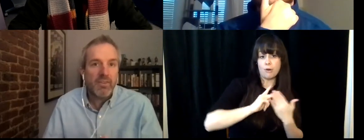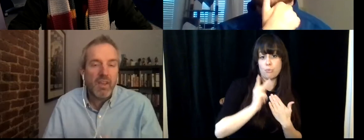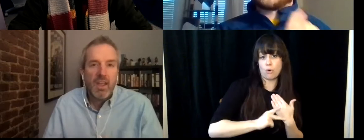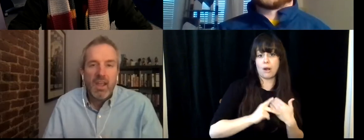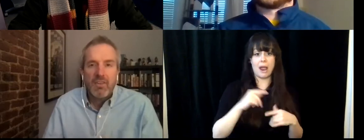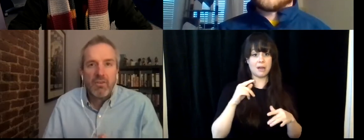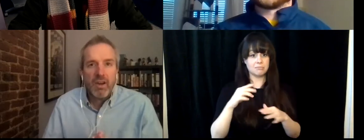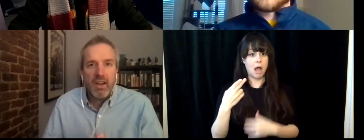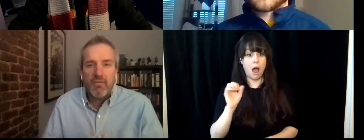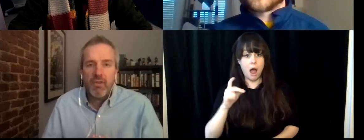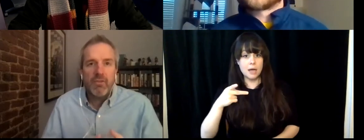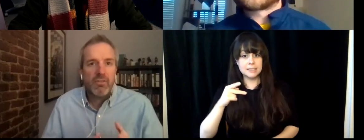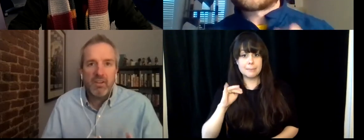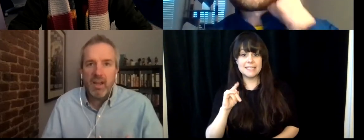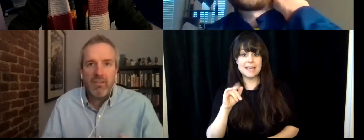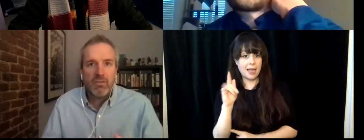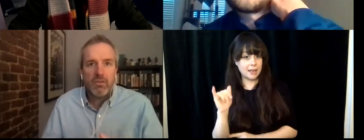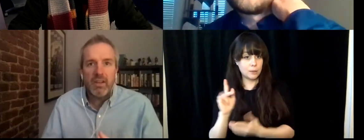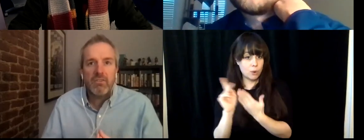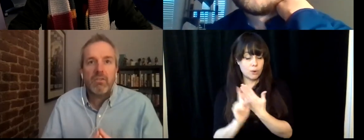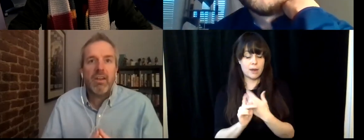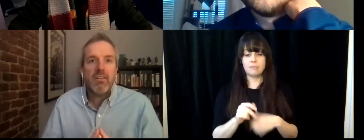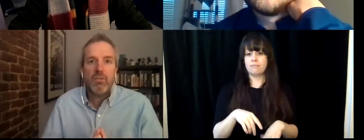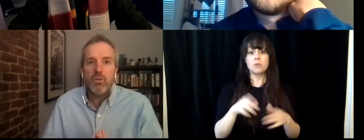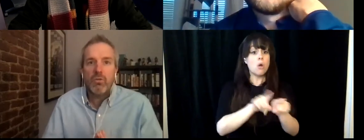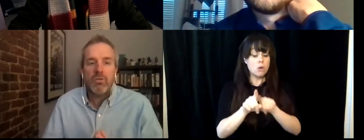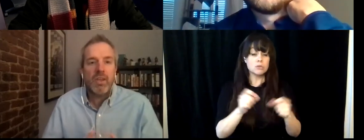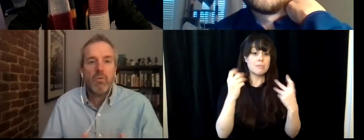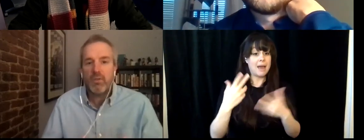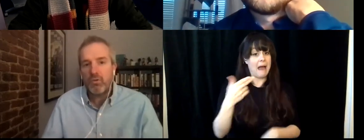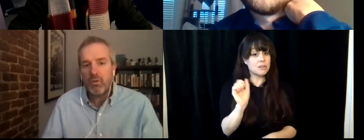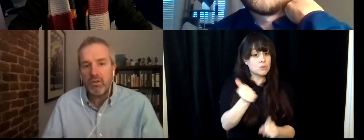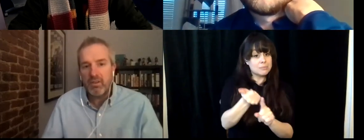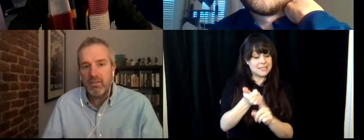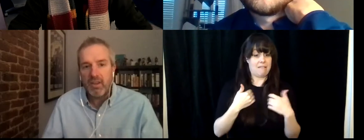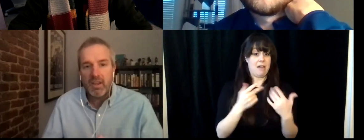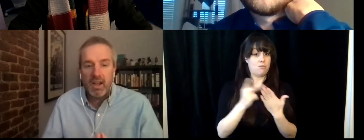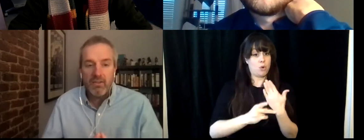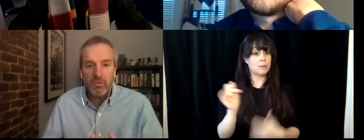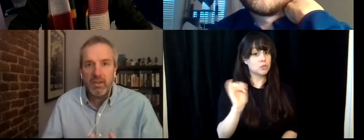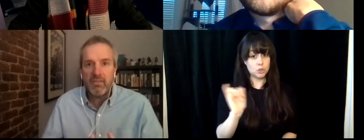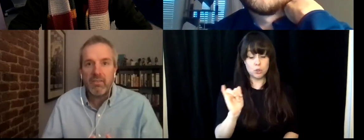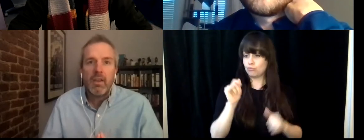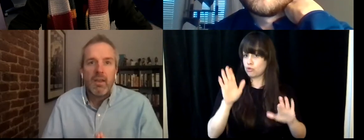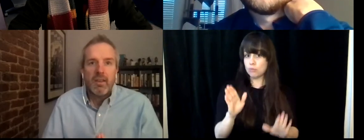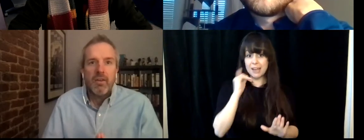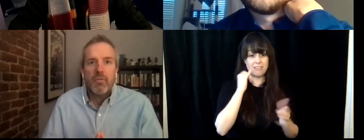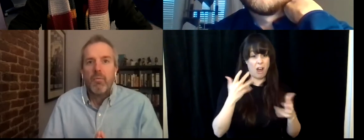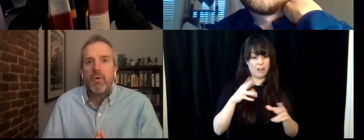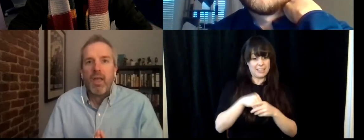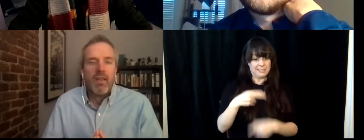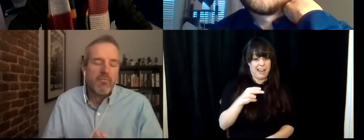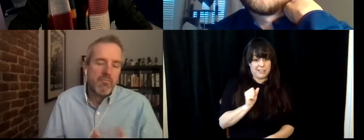So it's great if you're still in high school. It is great to take one of those courses in high school, because, you